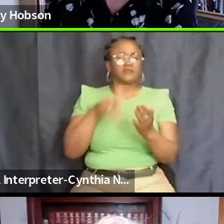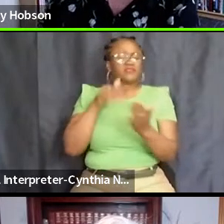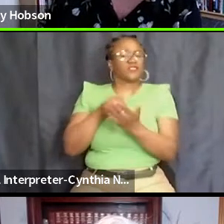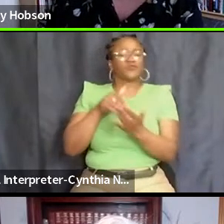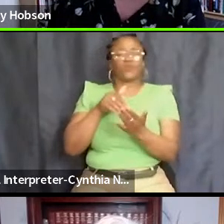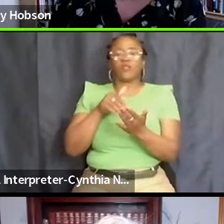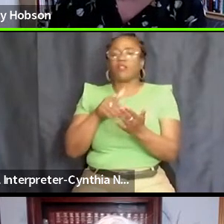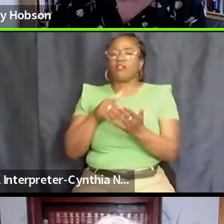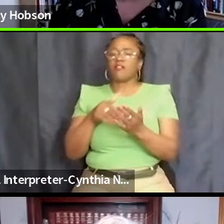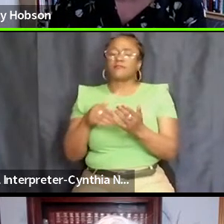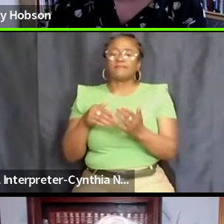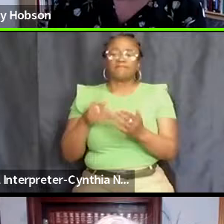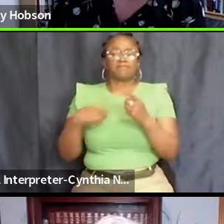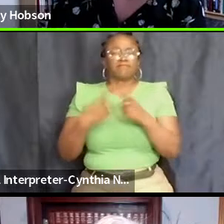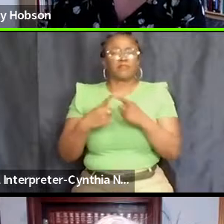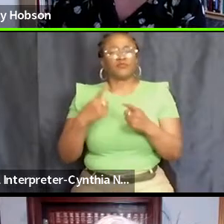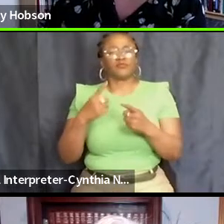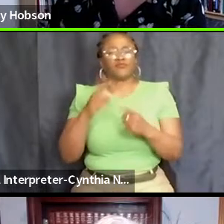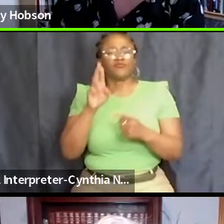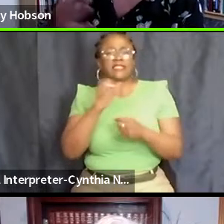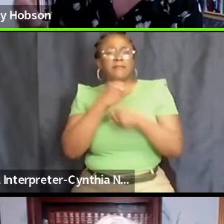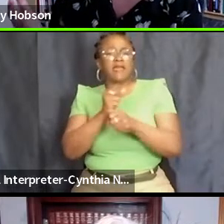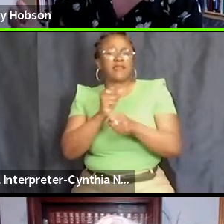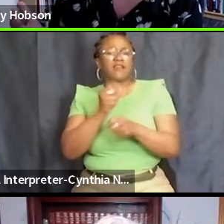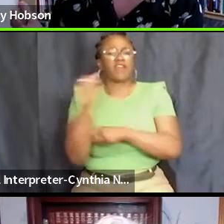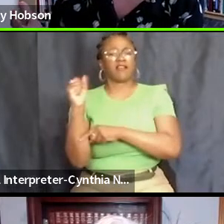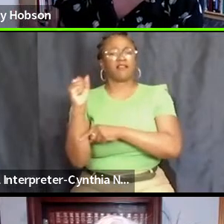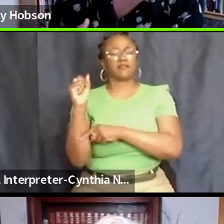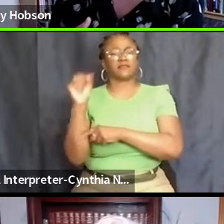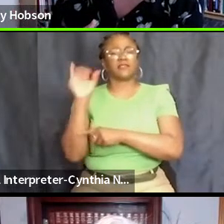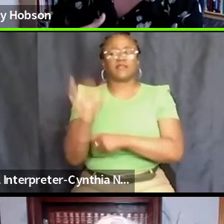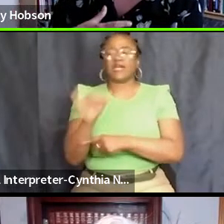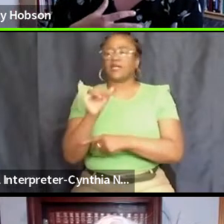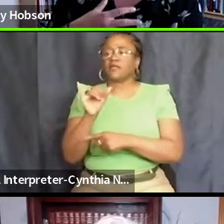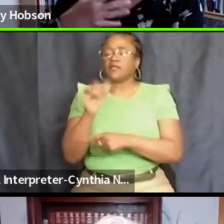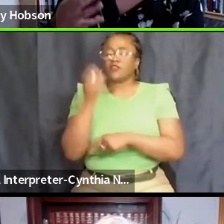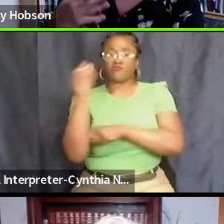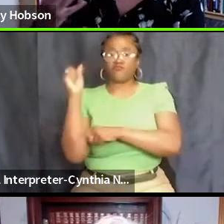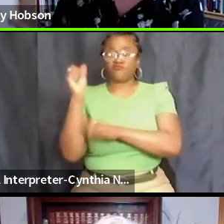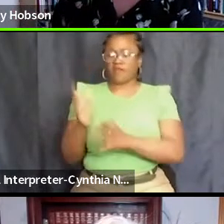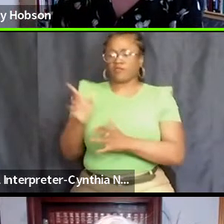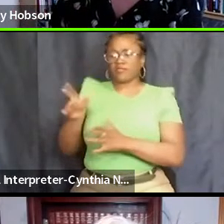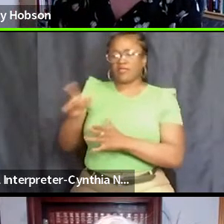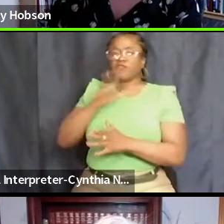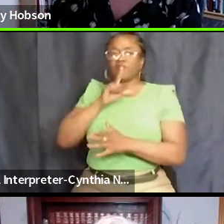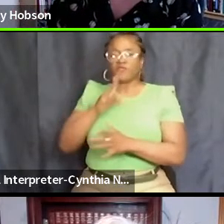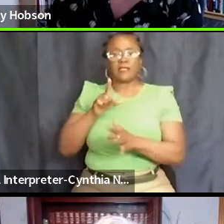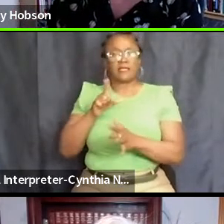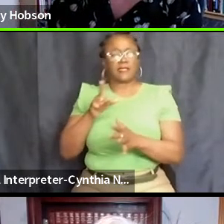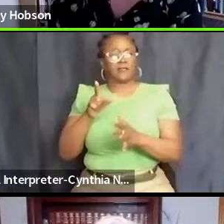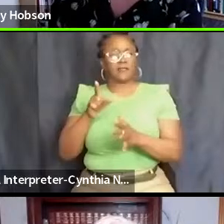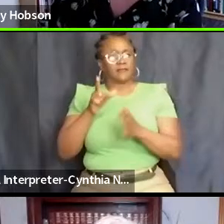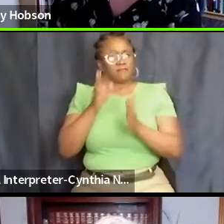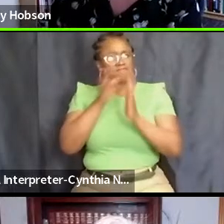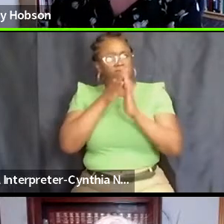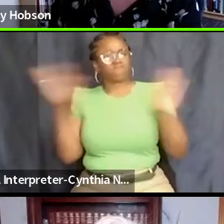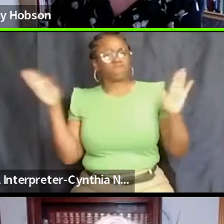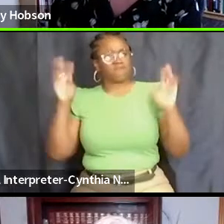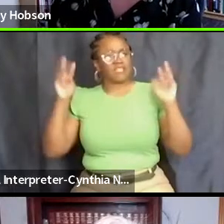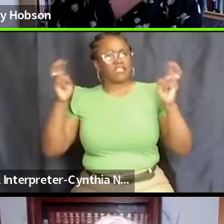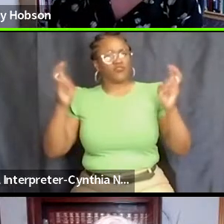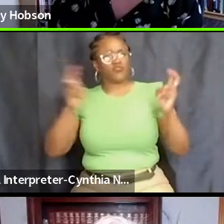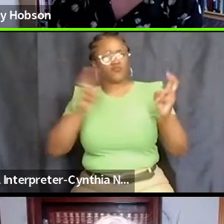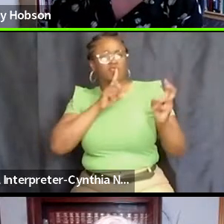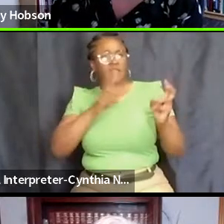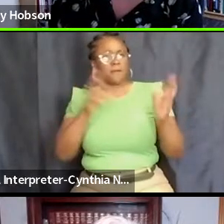of Remaking Radicalism is that as radicals took on a growing range of issues and